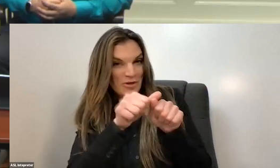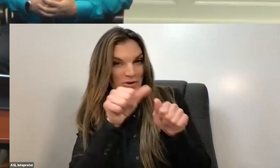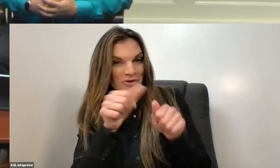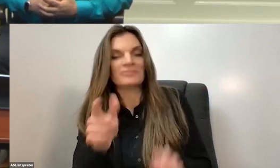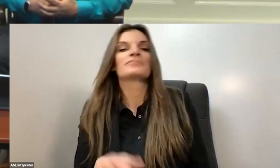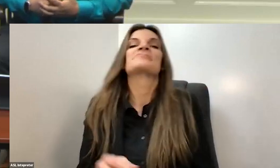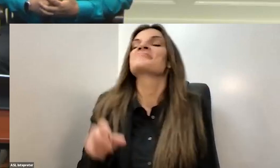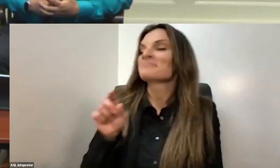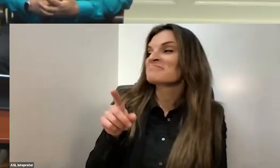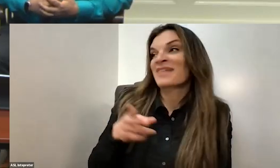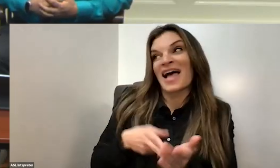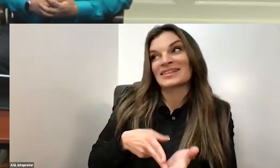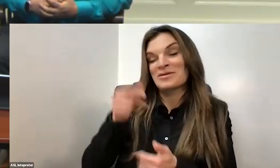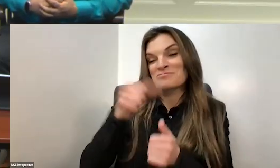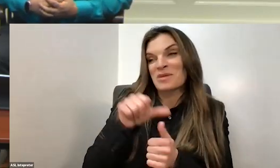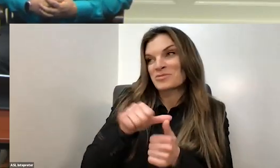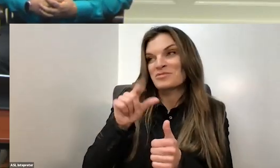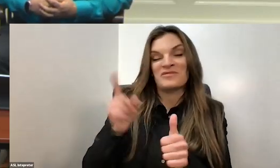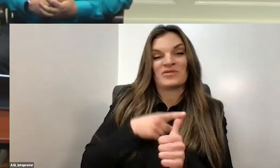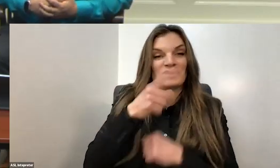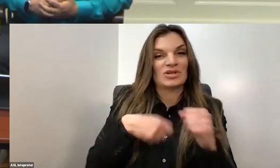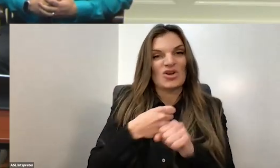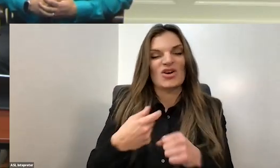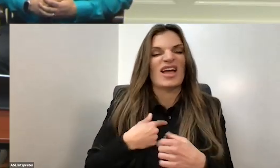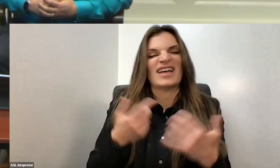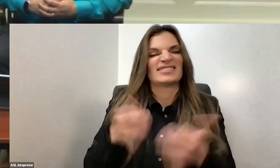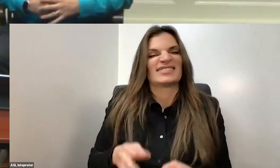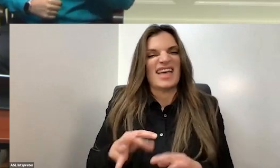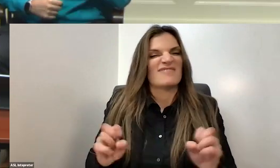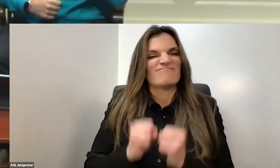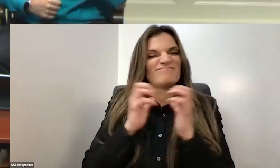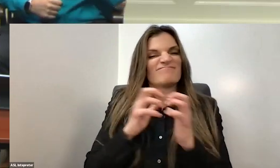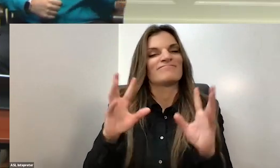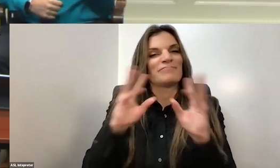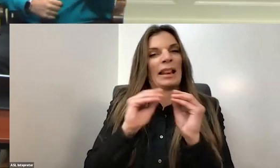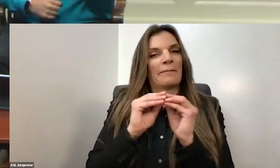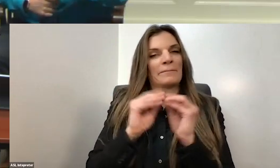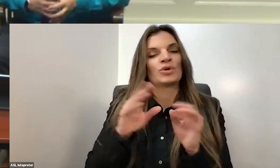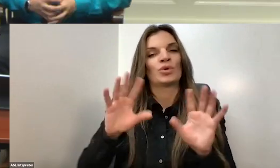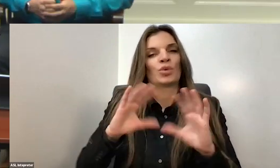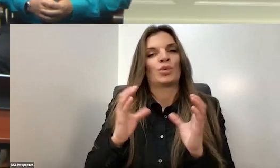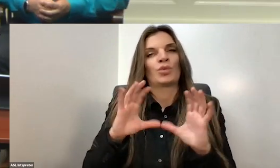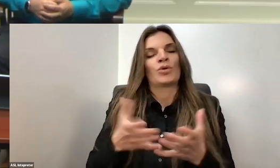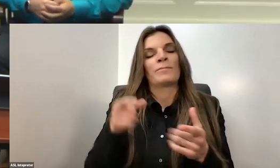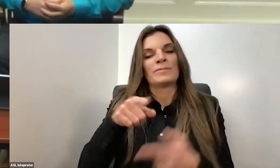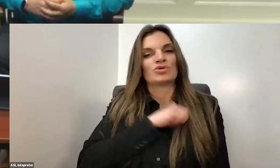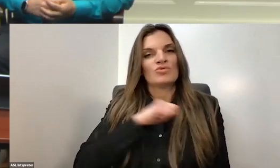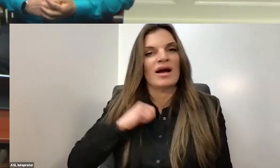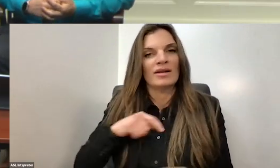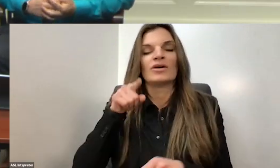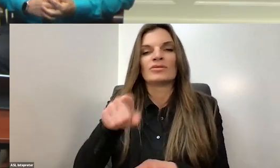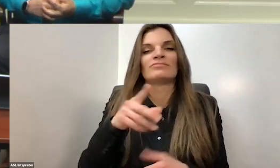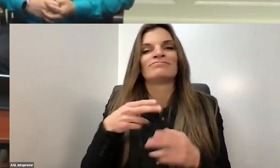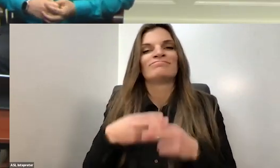I launched a meetup group in Toronto called Toronto Accessibility Inclusive Design, and it's still